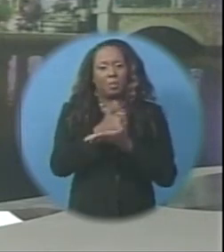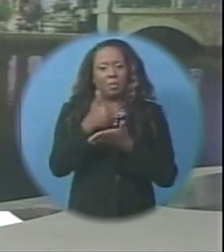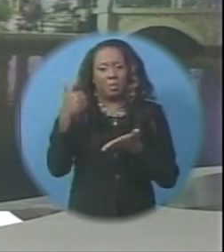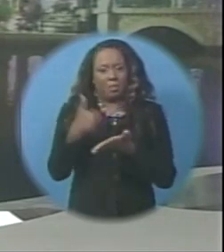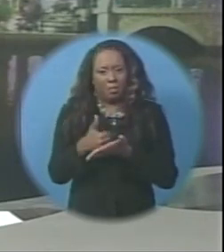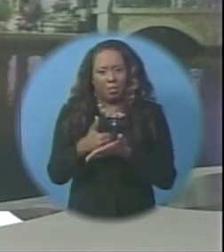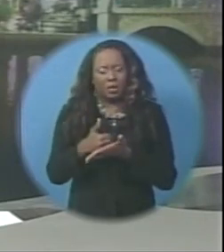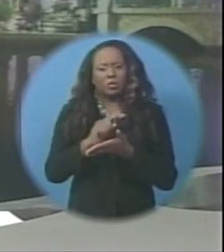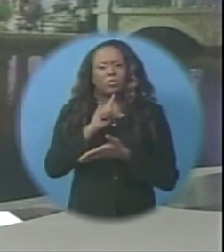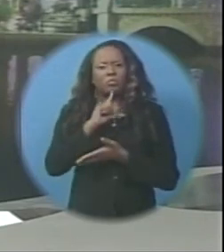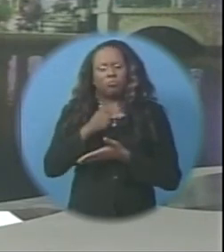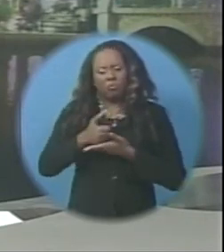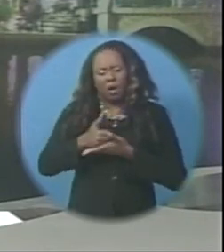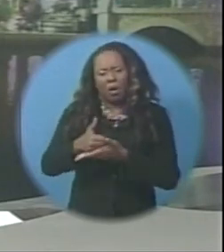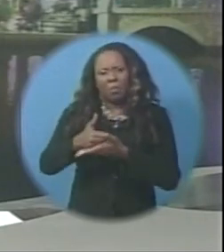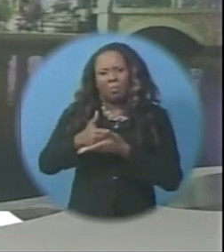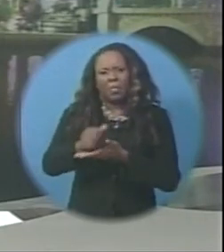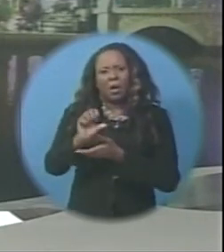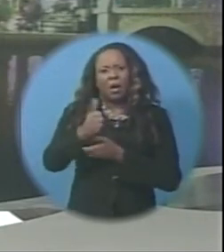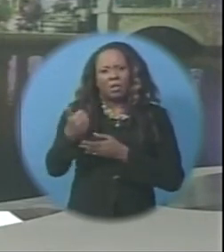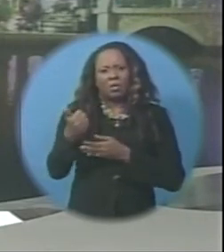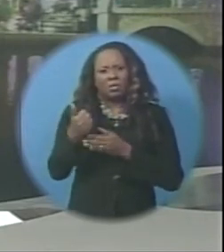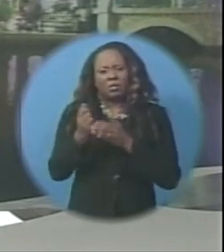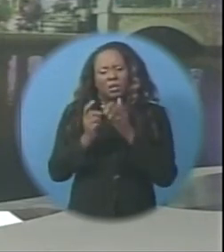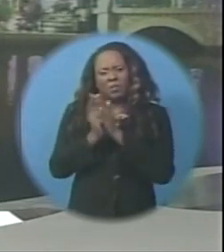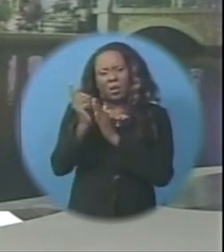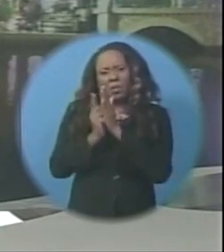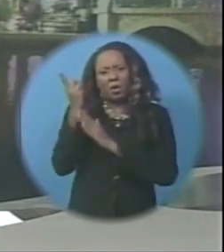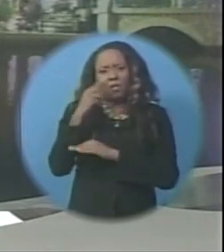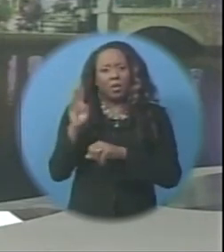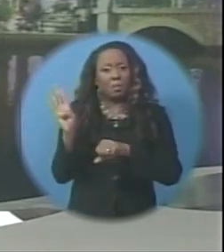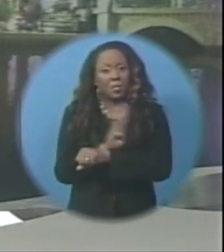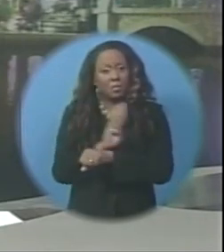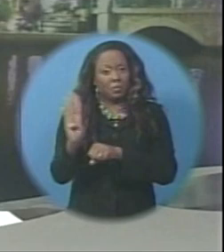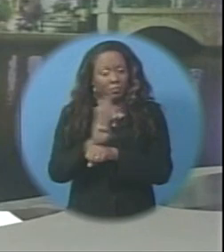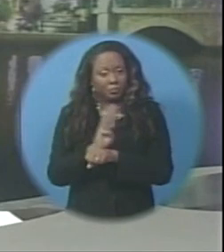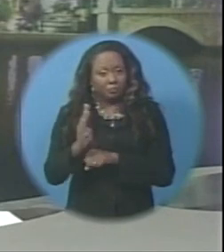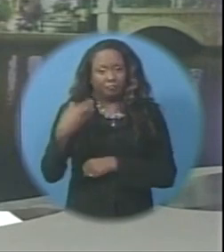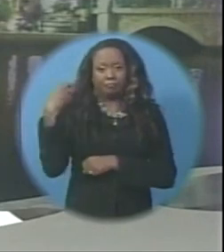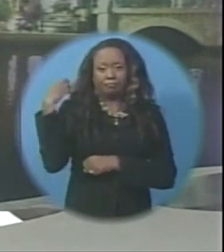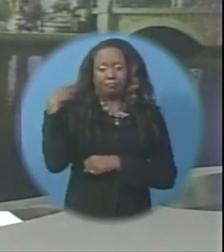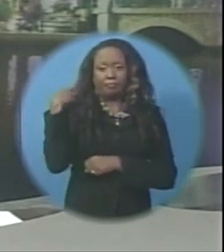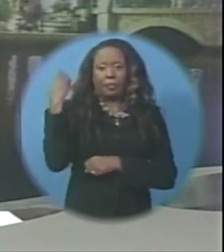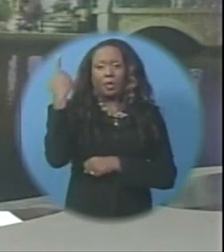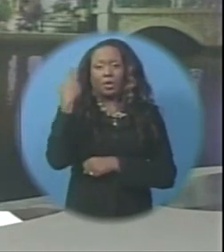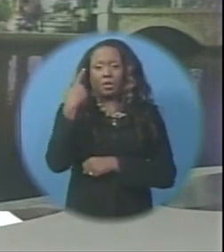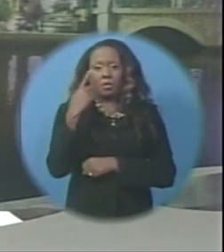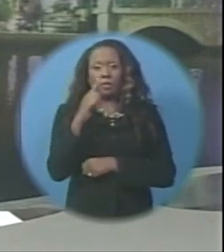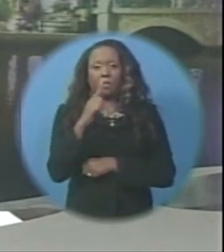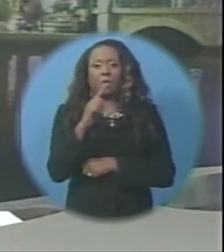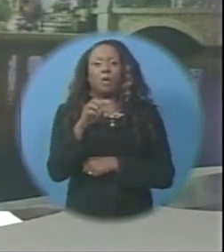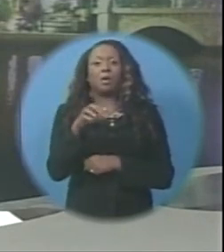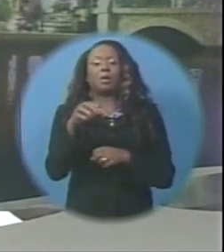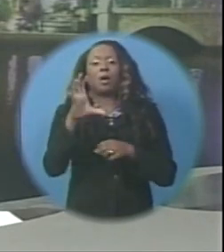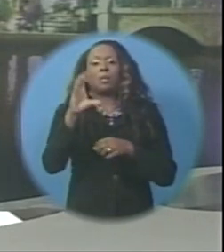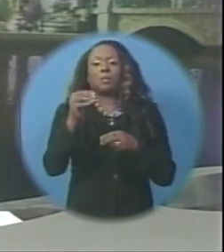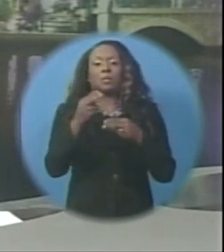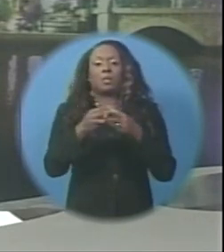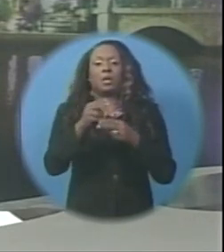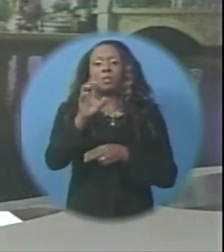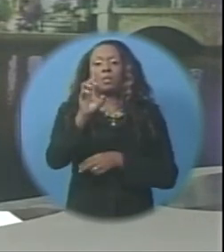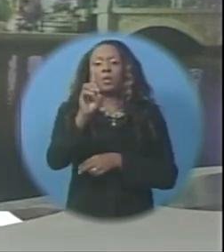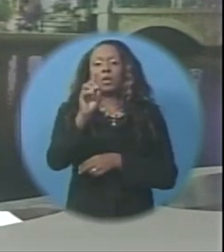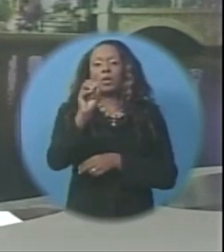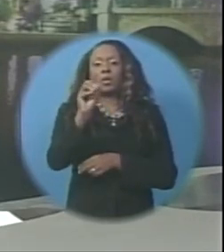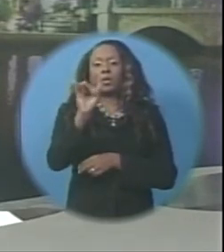Bank to be brought back to assist with business development. The chairman of offshore sail-making company Doyle made the call during